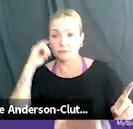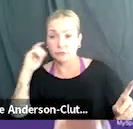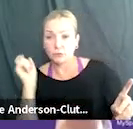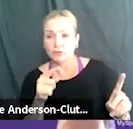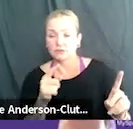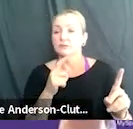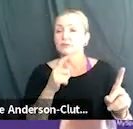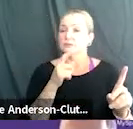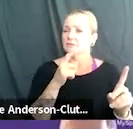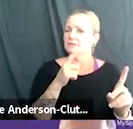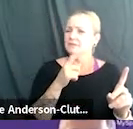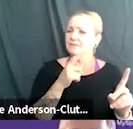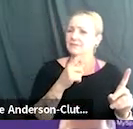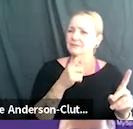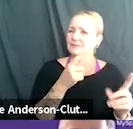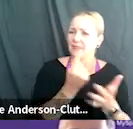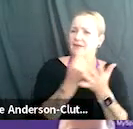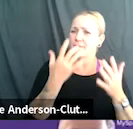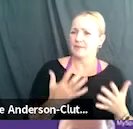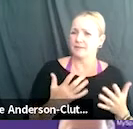language.